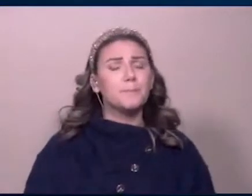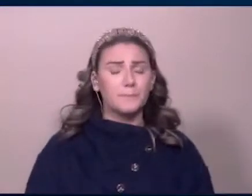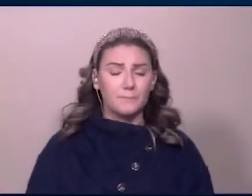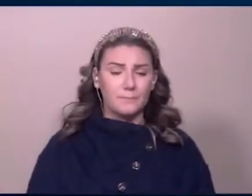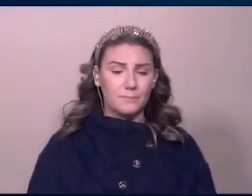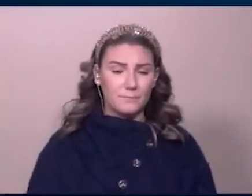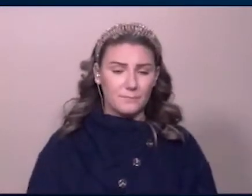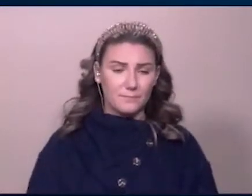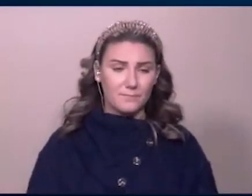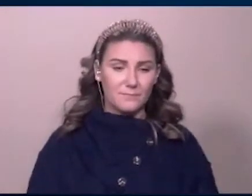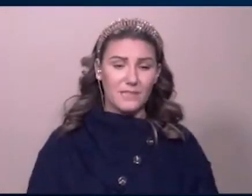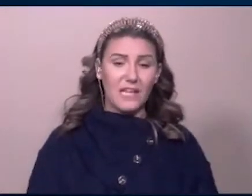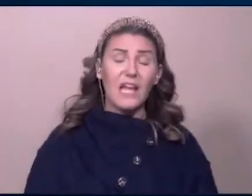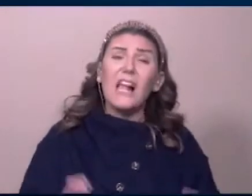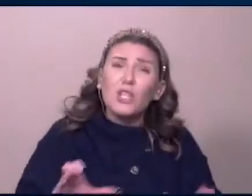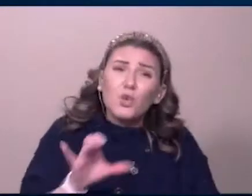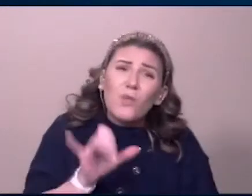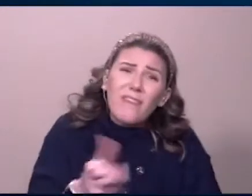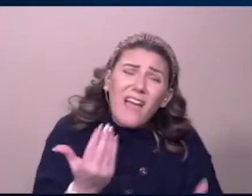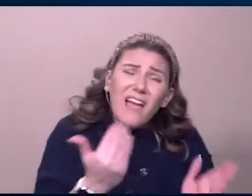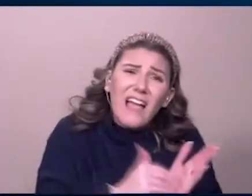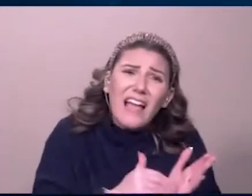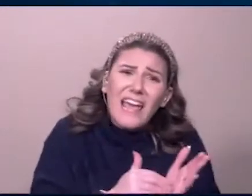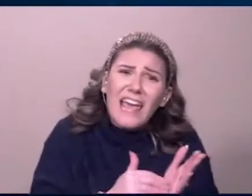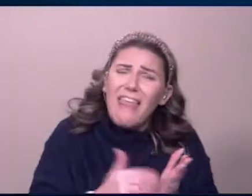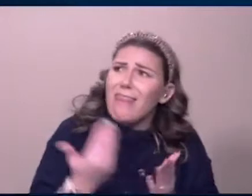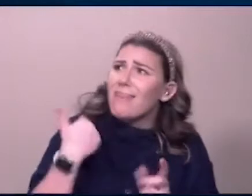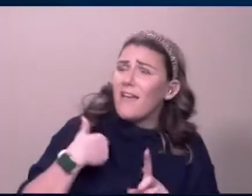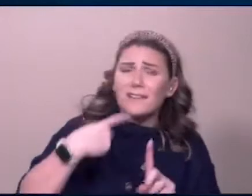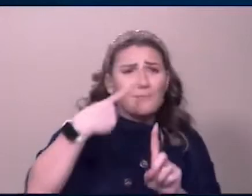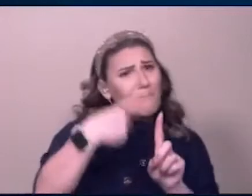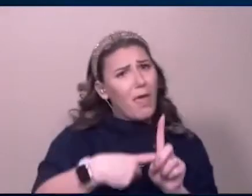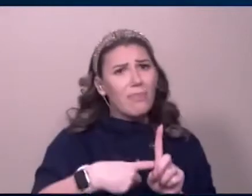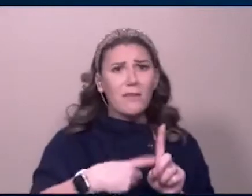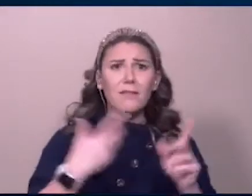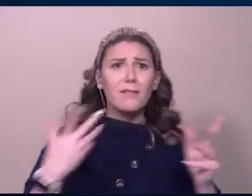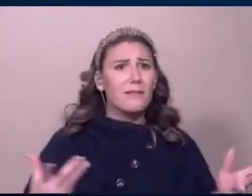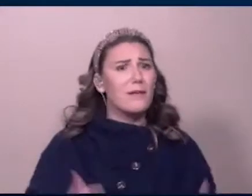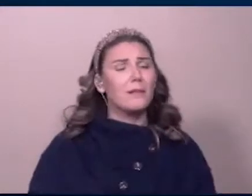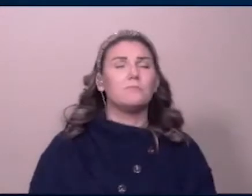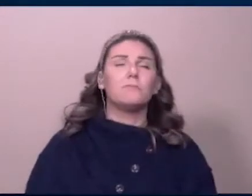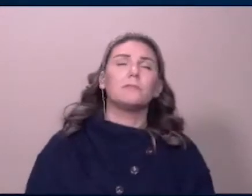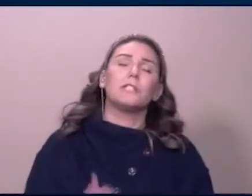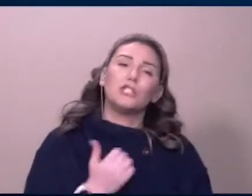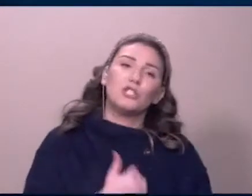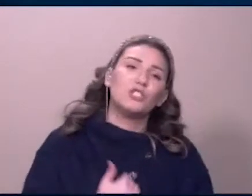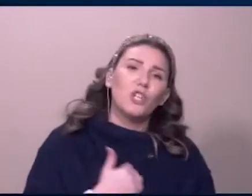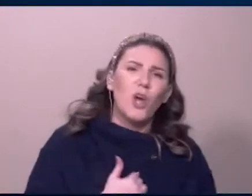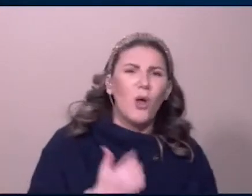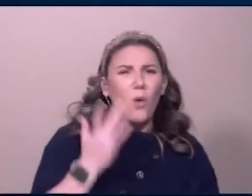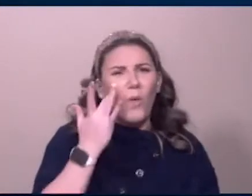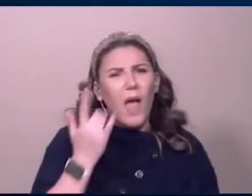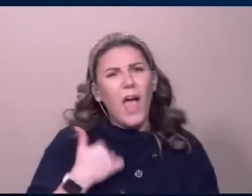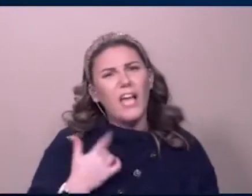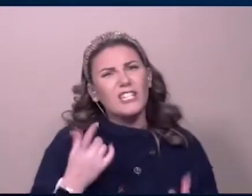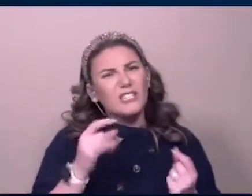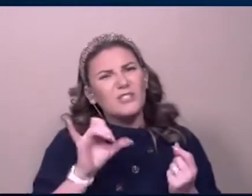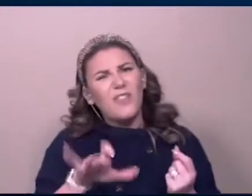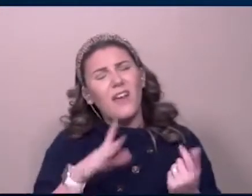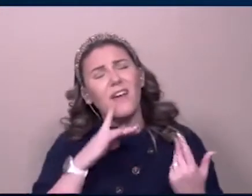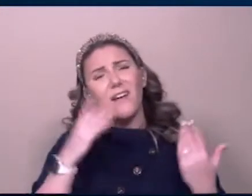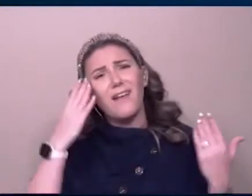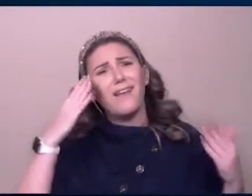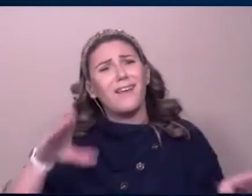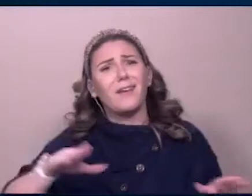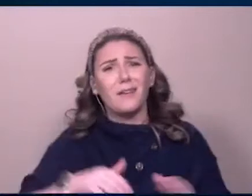Did I just do that again? I did that last month. I did that in the last month, Dr. Dishman. I'm sorry. Why do I do that? I don't know. I think